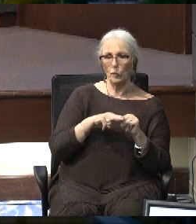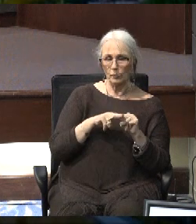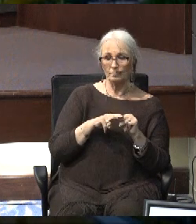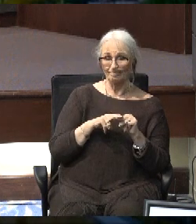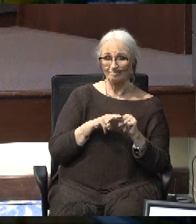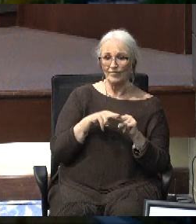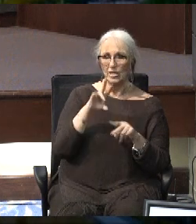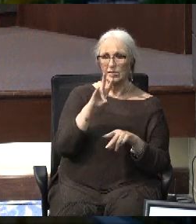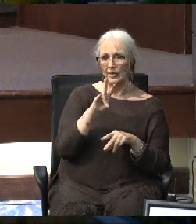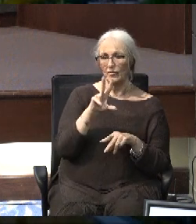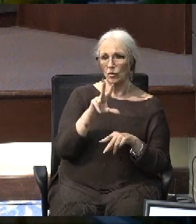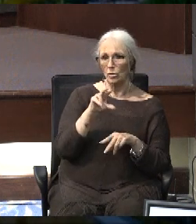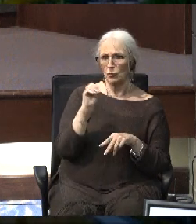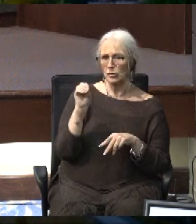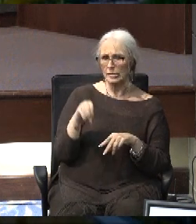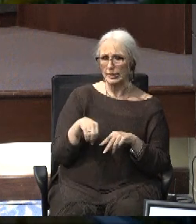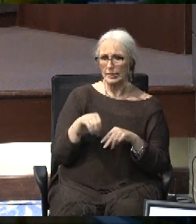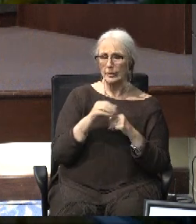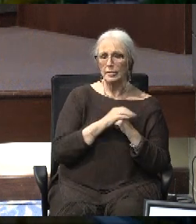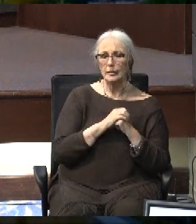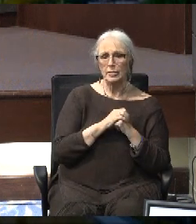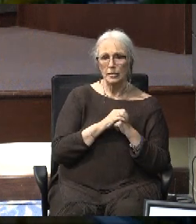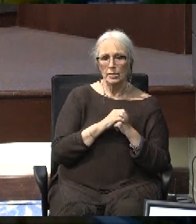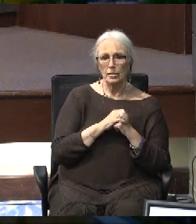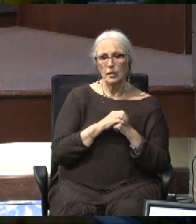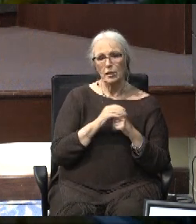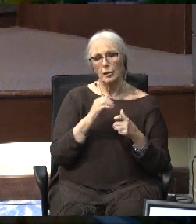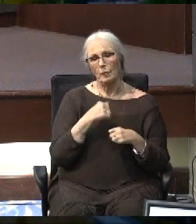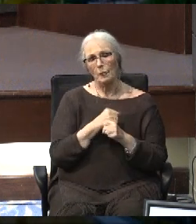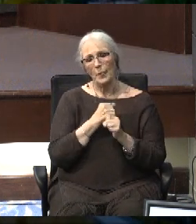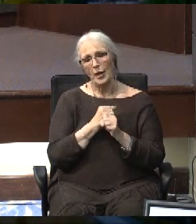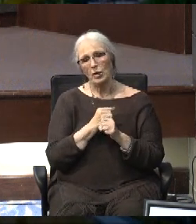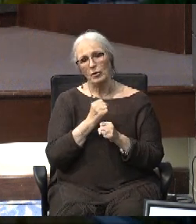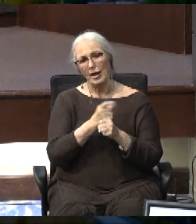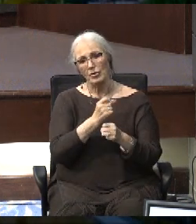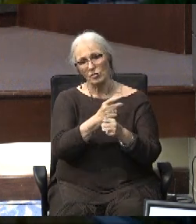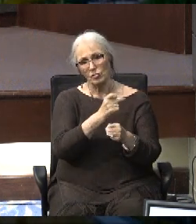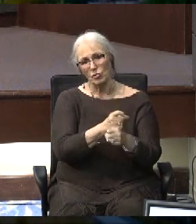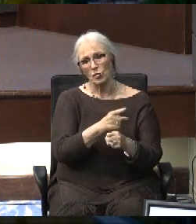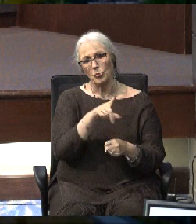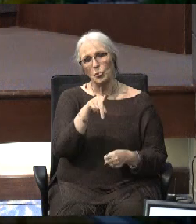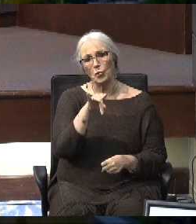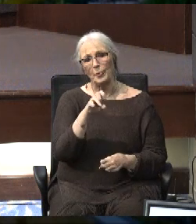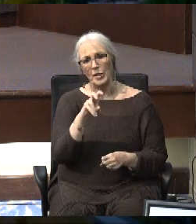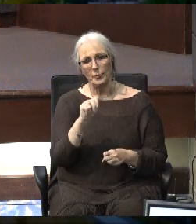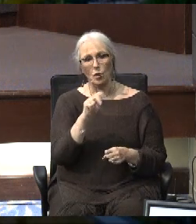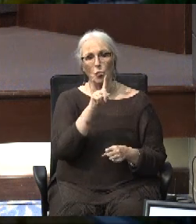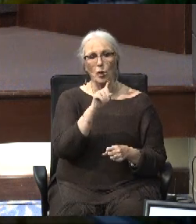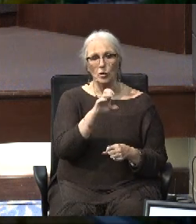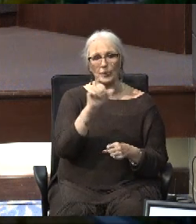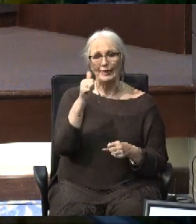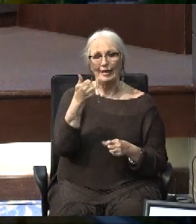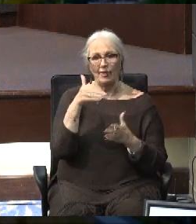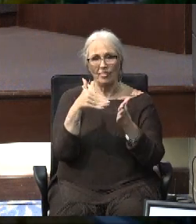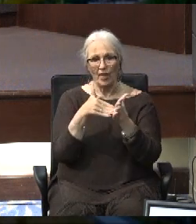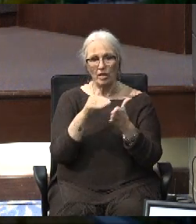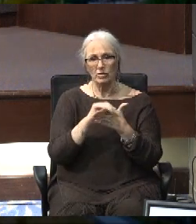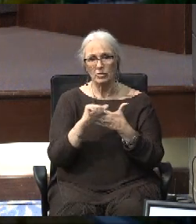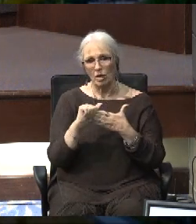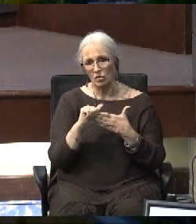amount, 73% actually, making our annual premium $110,000. And that's